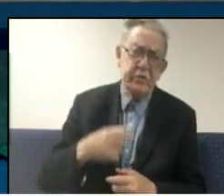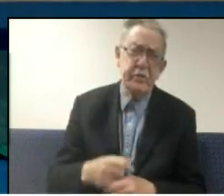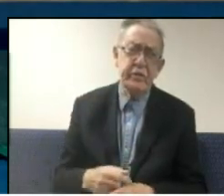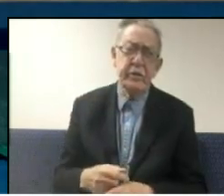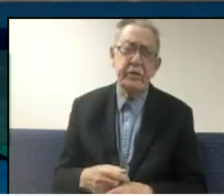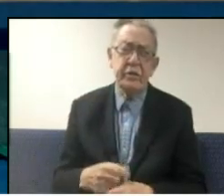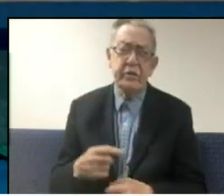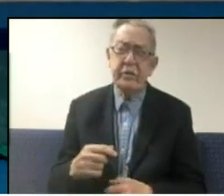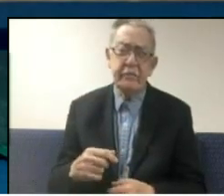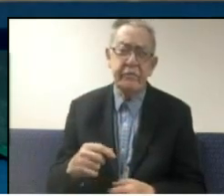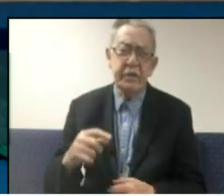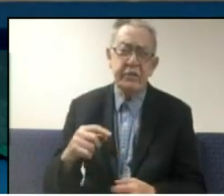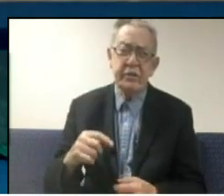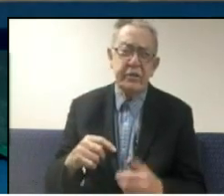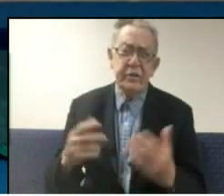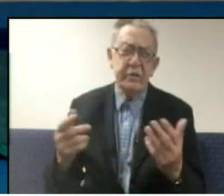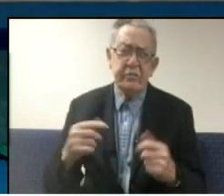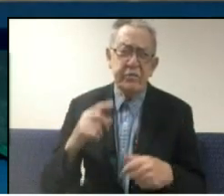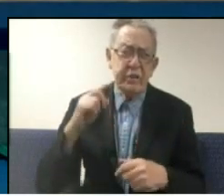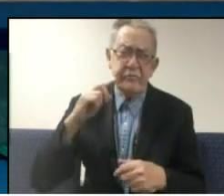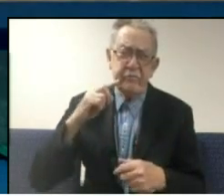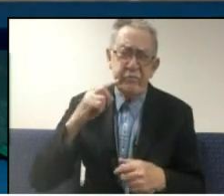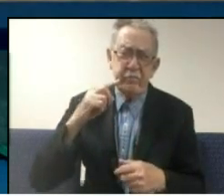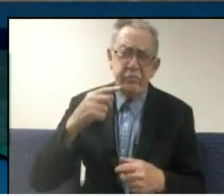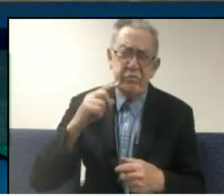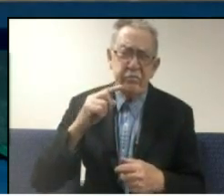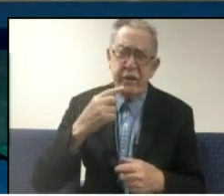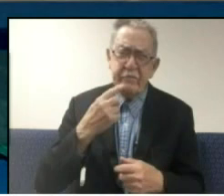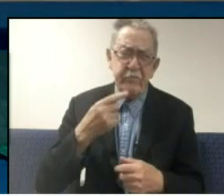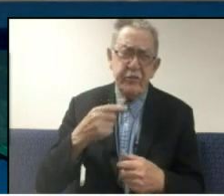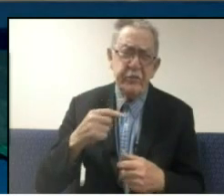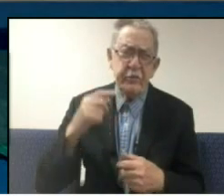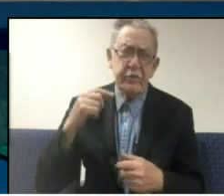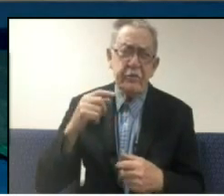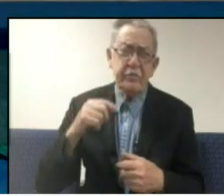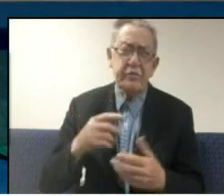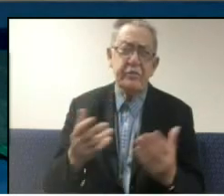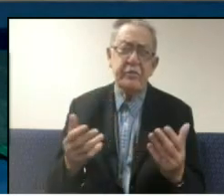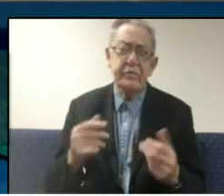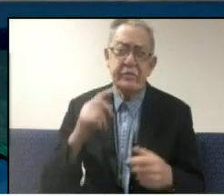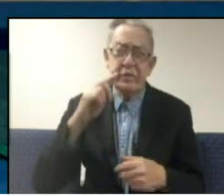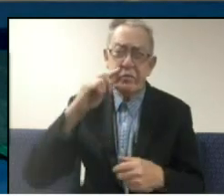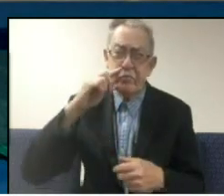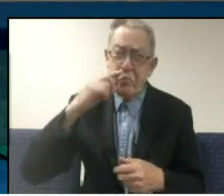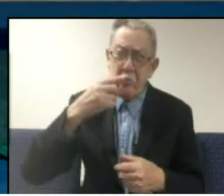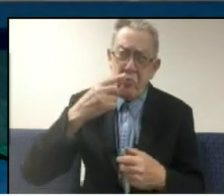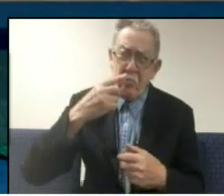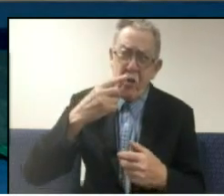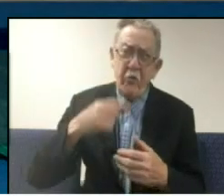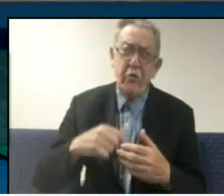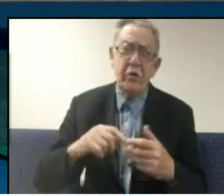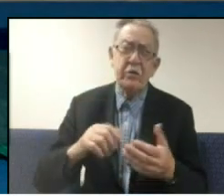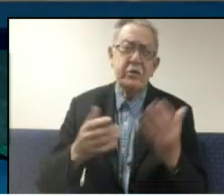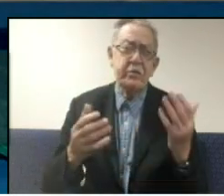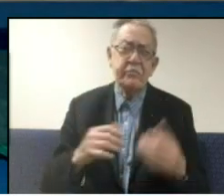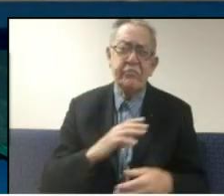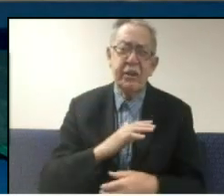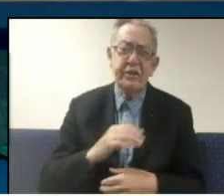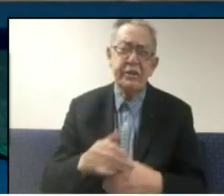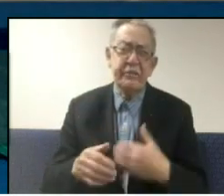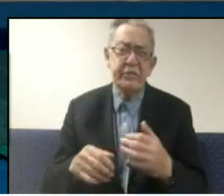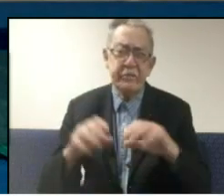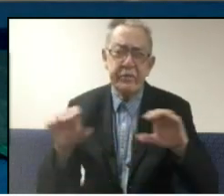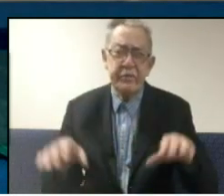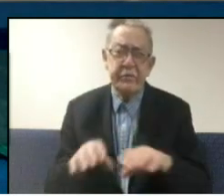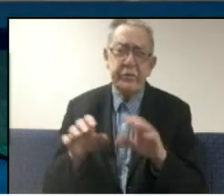a midlife crisis. He was quite content at what he was doing. He was not somebody that we would